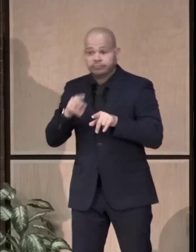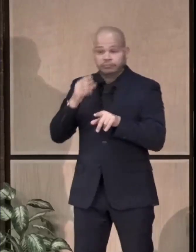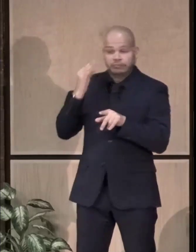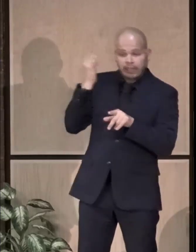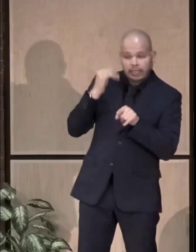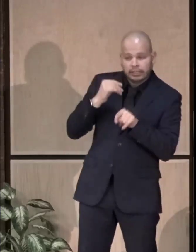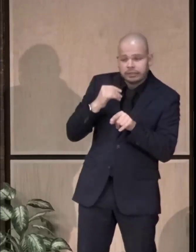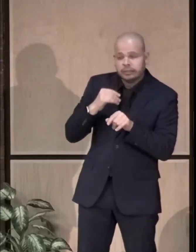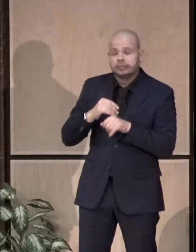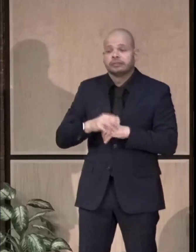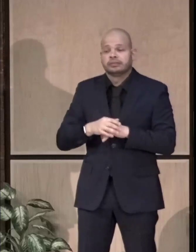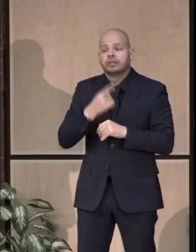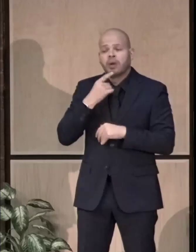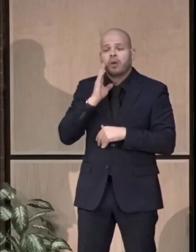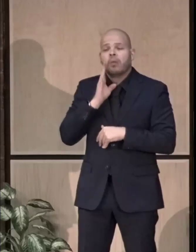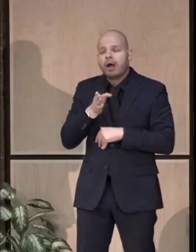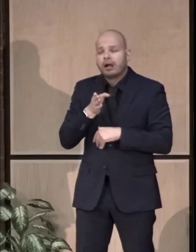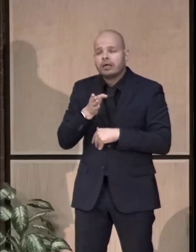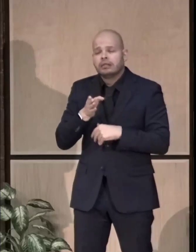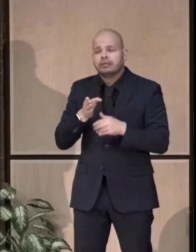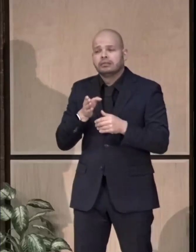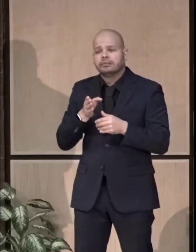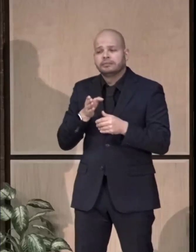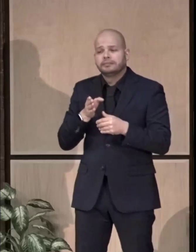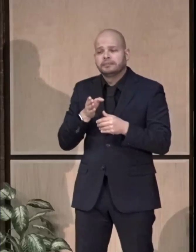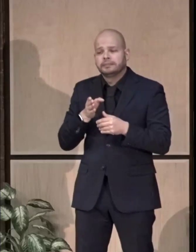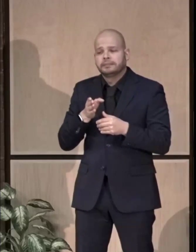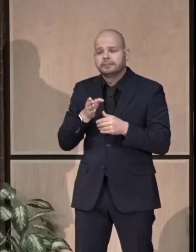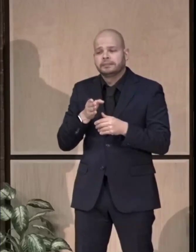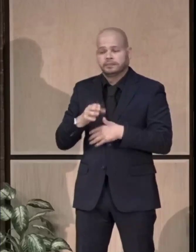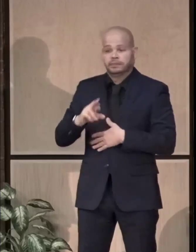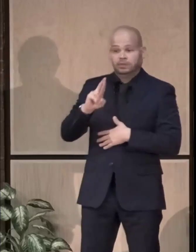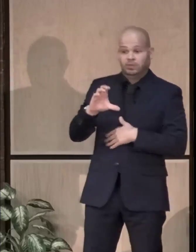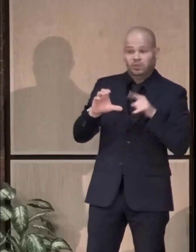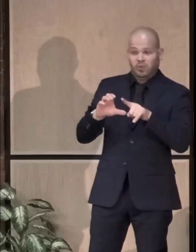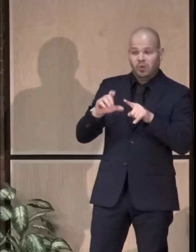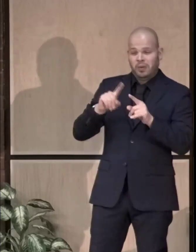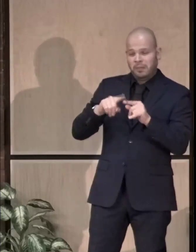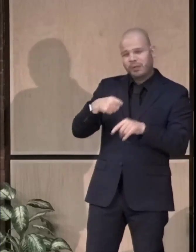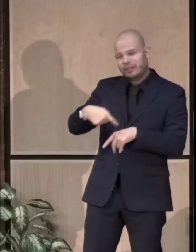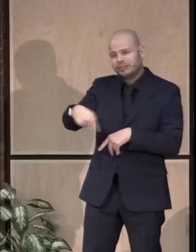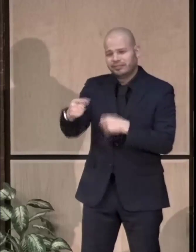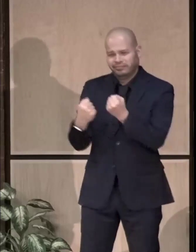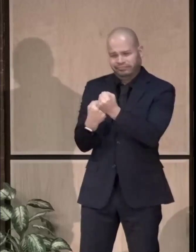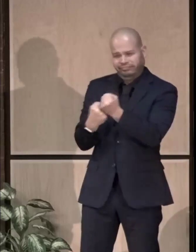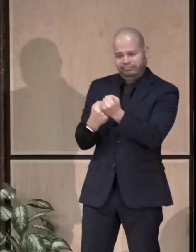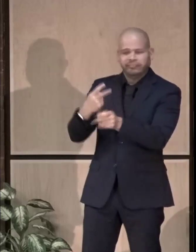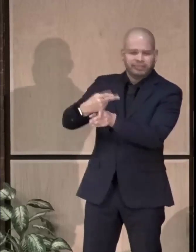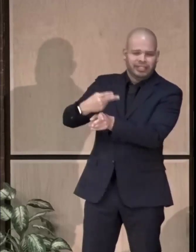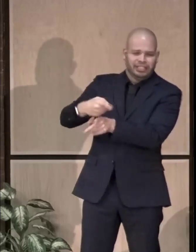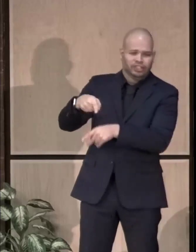to be, they were going to be asking him to go to further care at Four Winds. Okay. Did he tell you